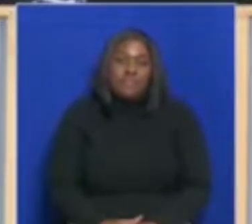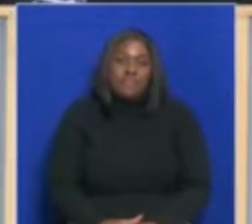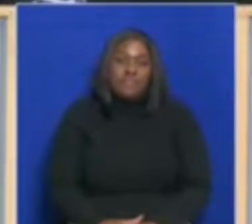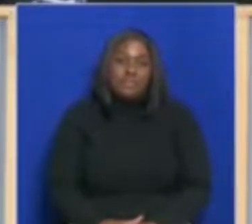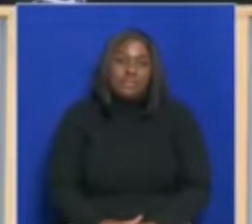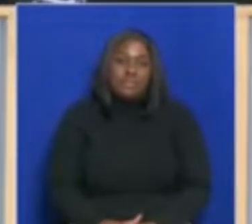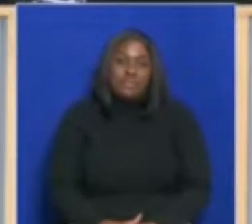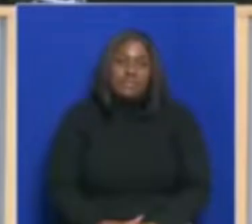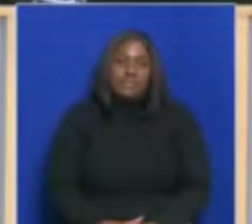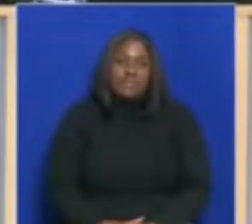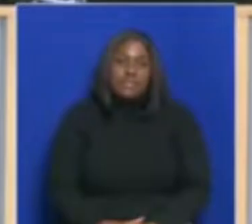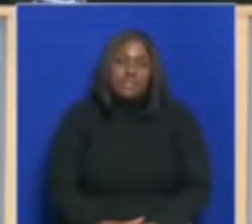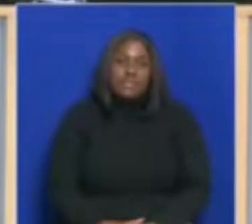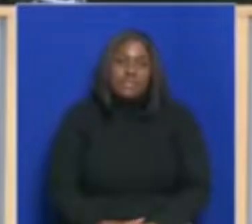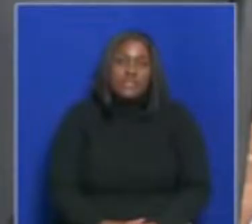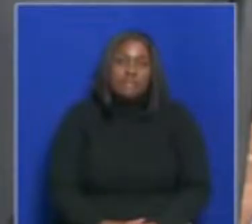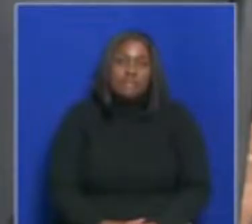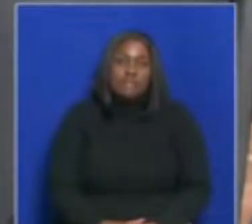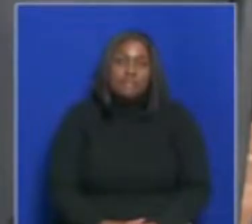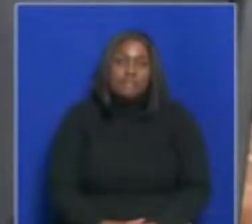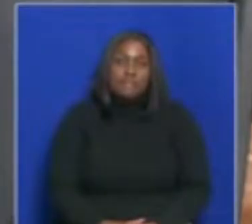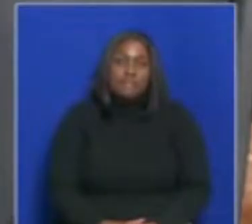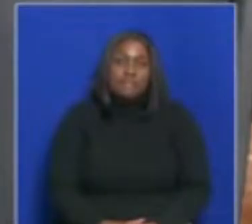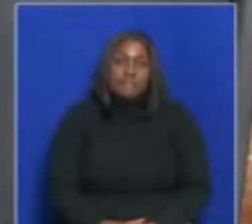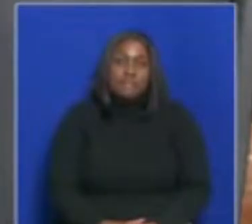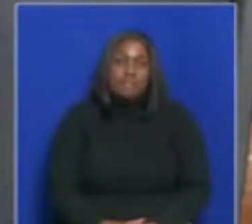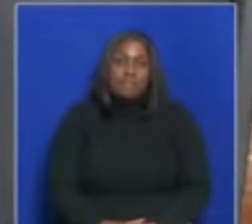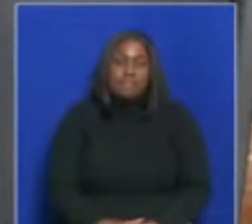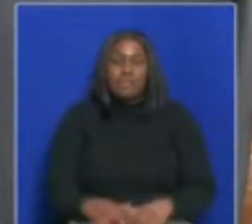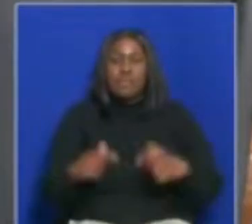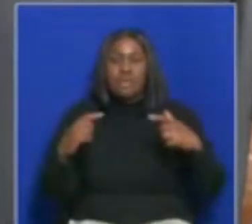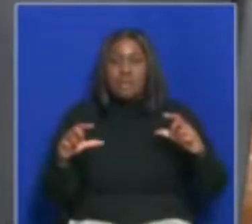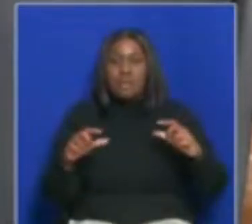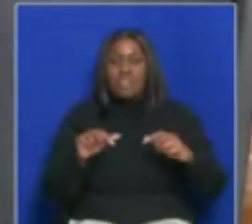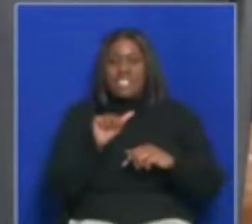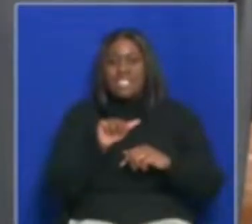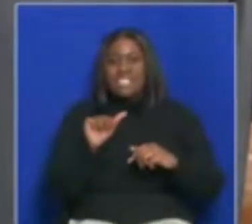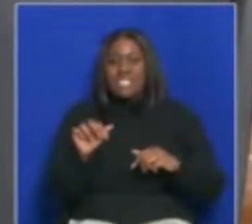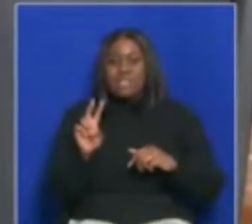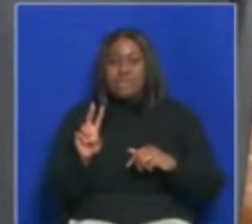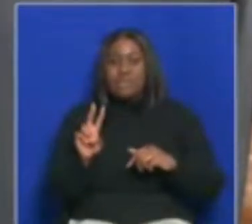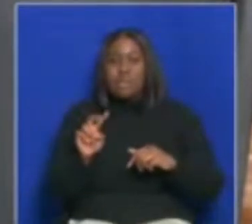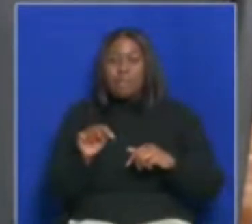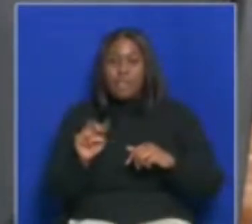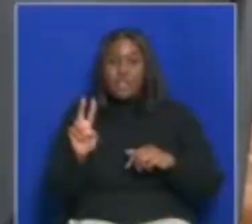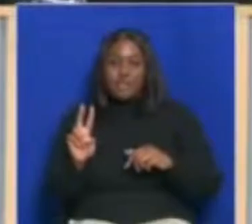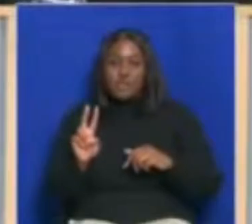go through paragraph 66.2. I think keep